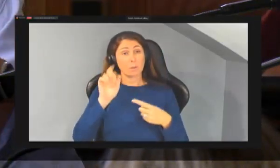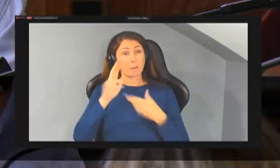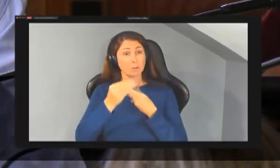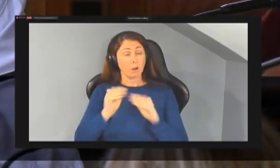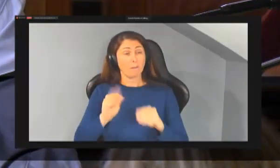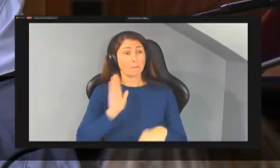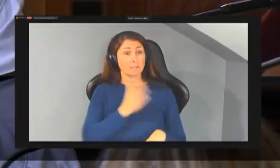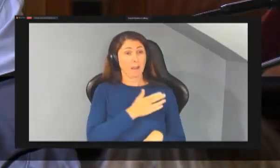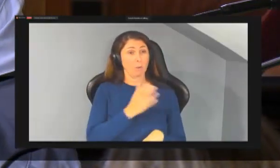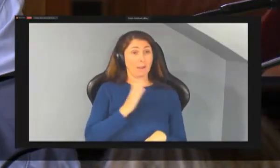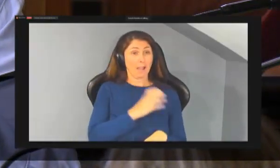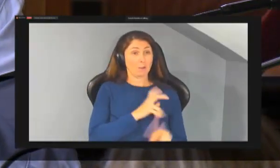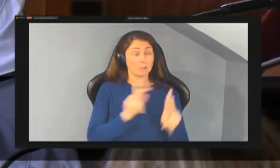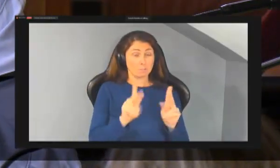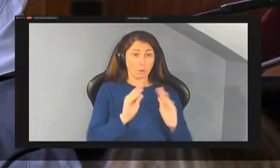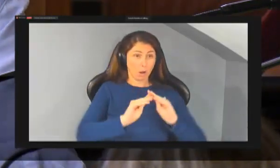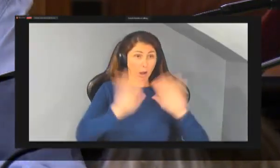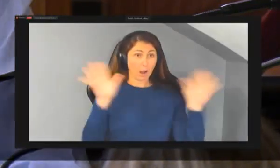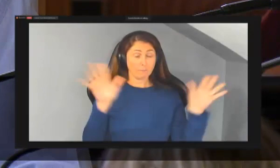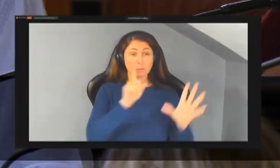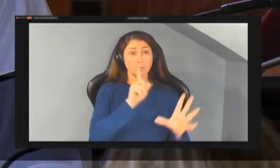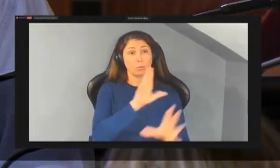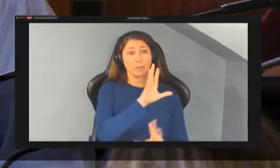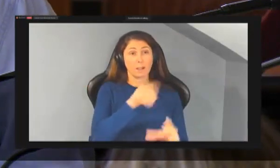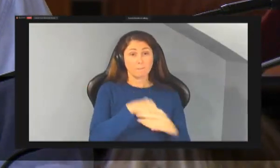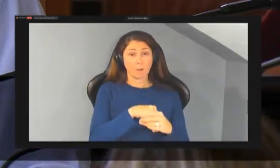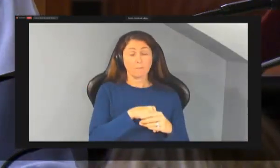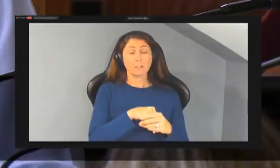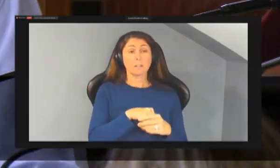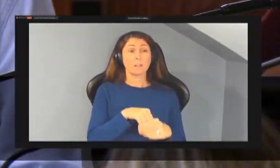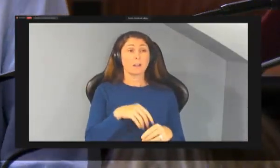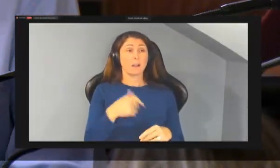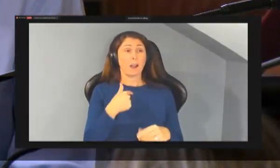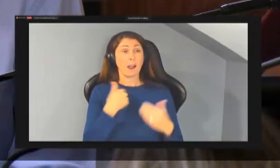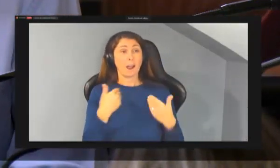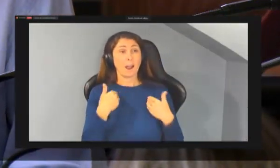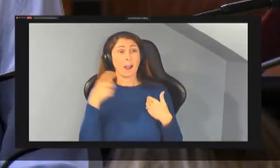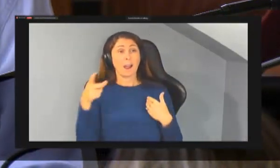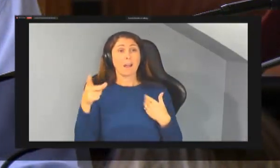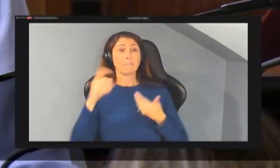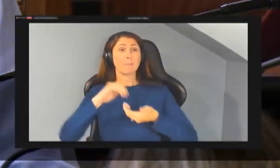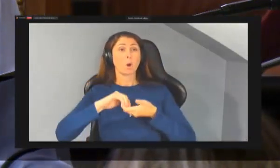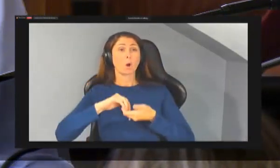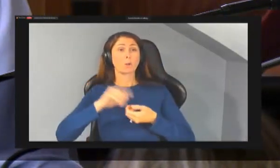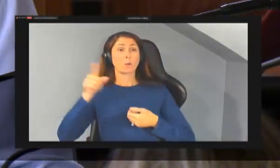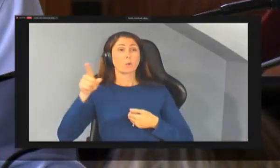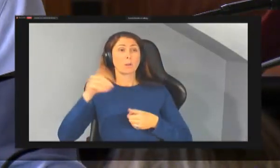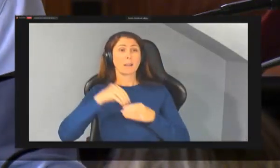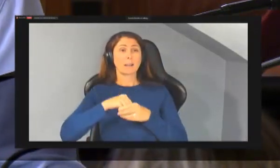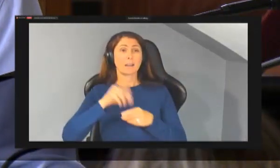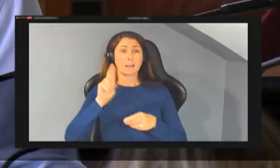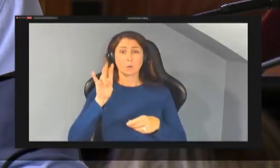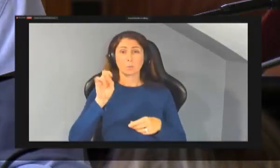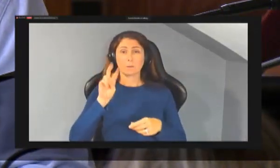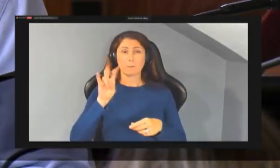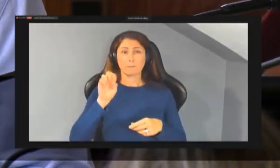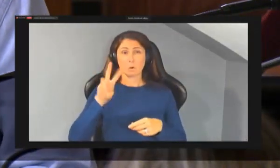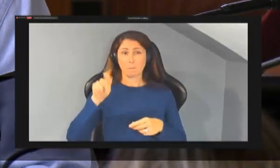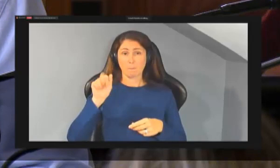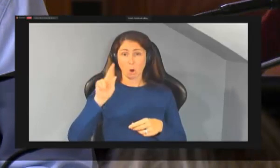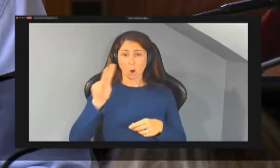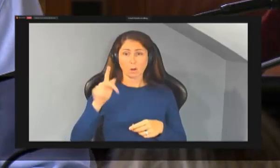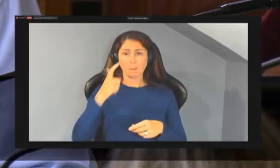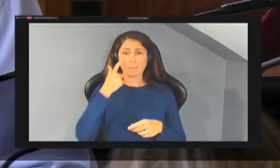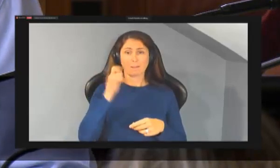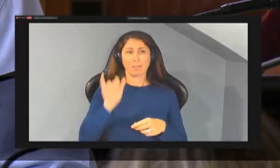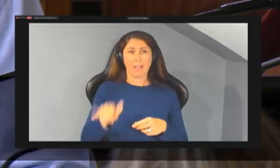people obviously have been very involved in Squirrel Hill. I have a partner in Riverview Park because that